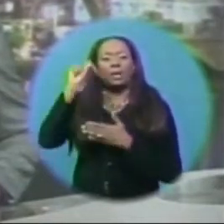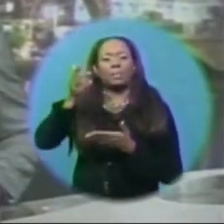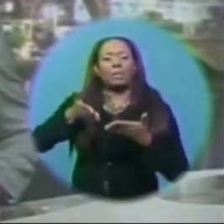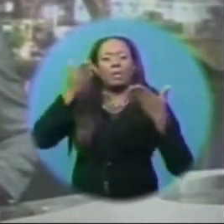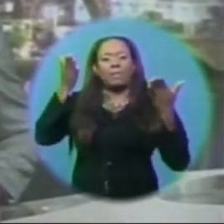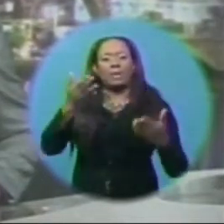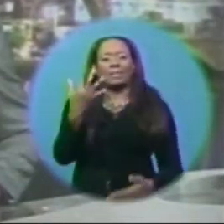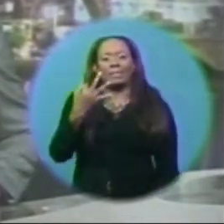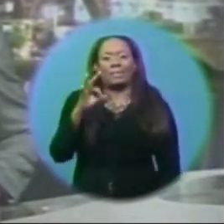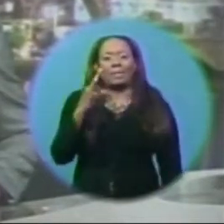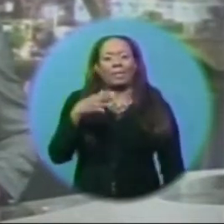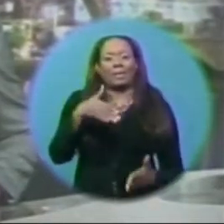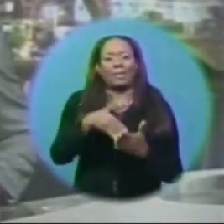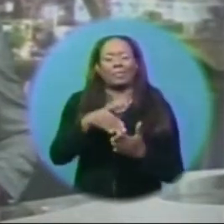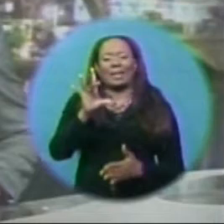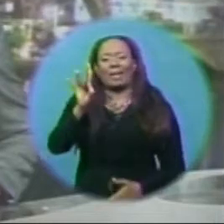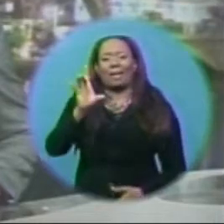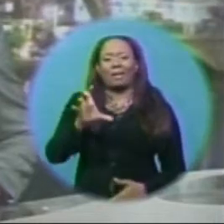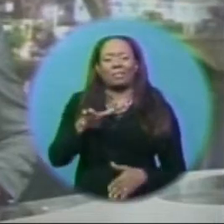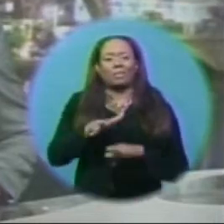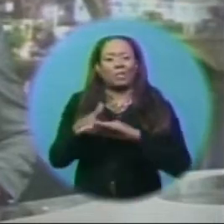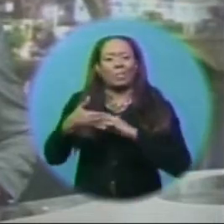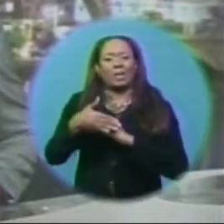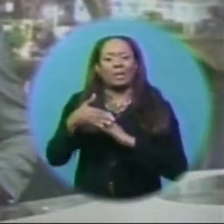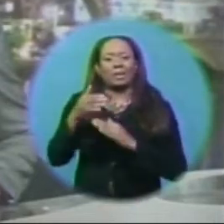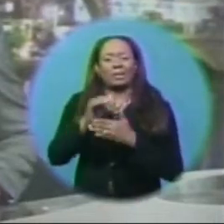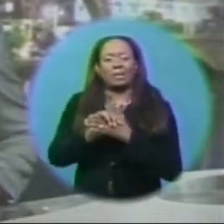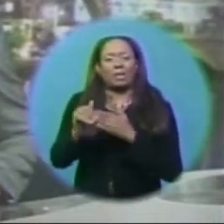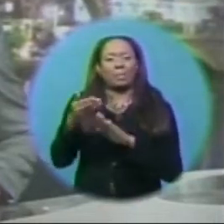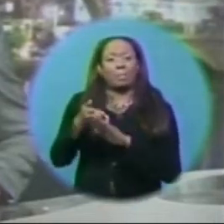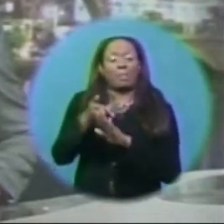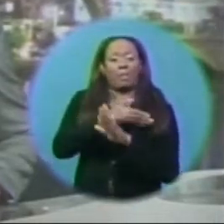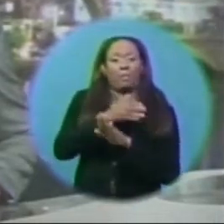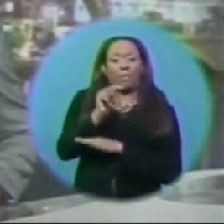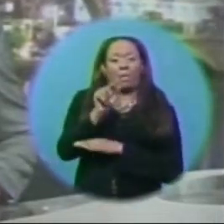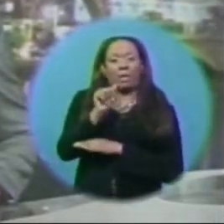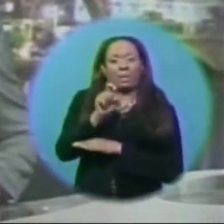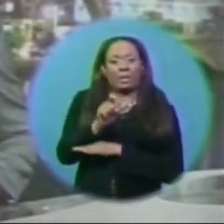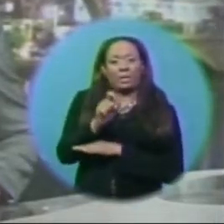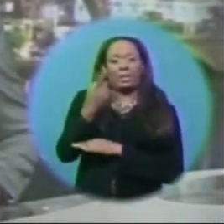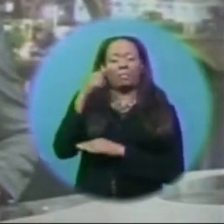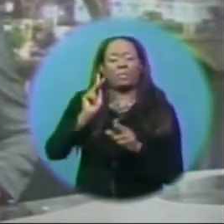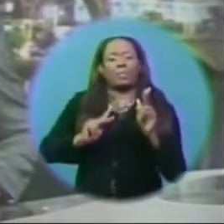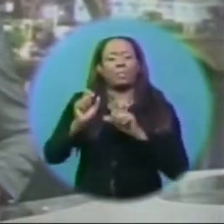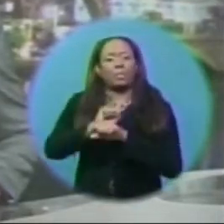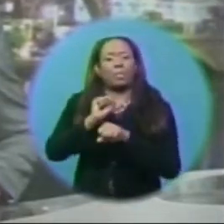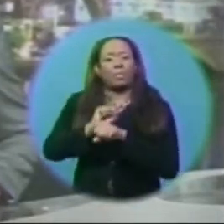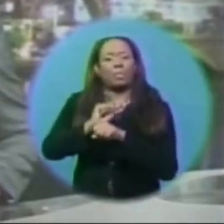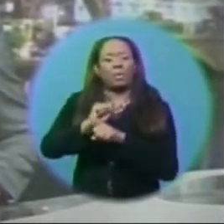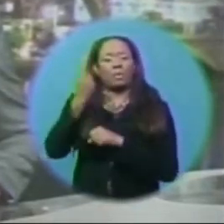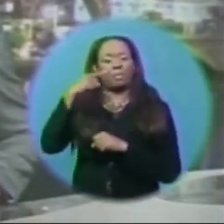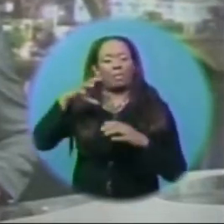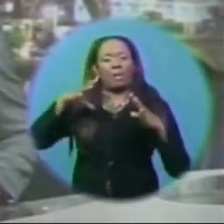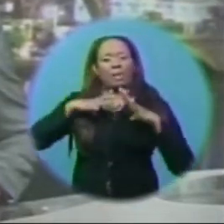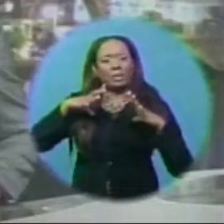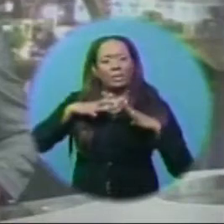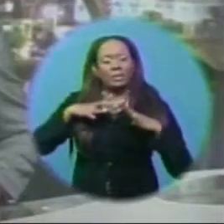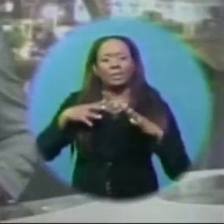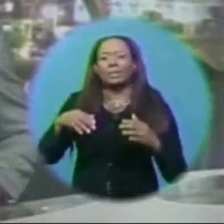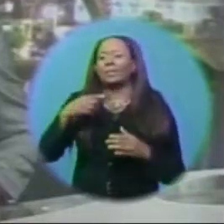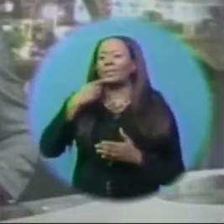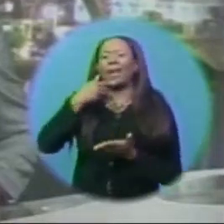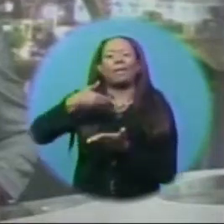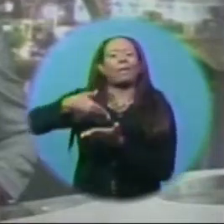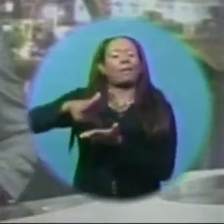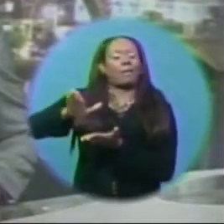Jamaican $19,800 before tax for members to work on public holidays. The Federation said the offer was rejected because